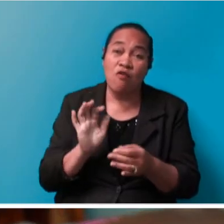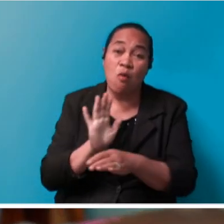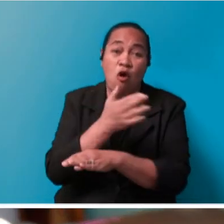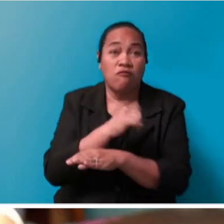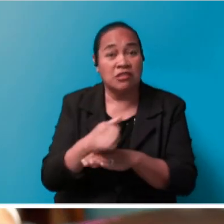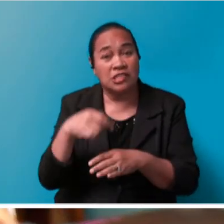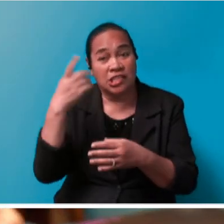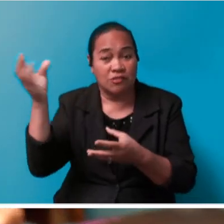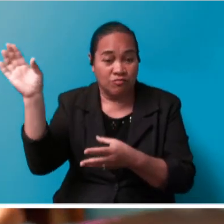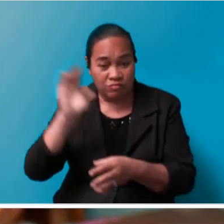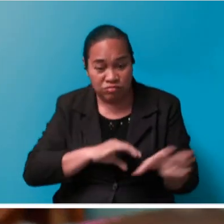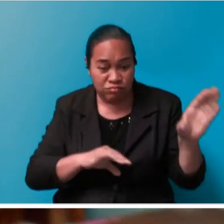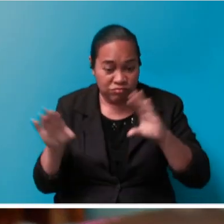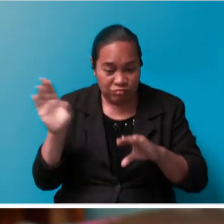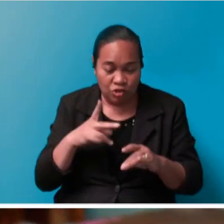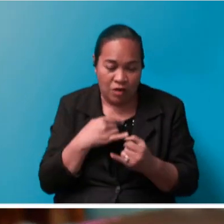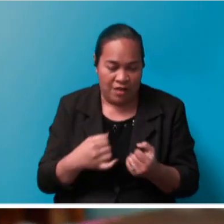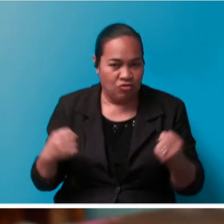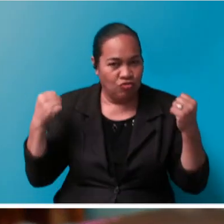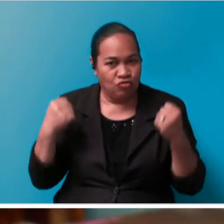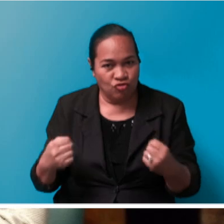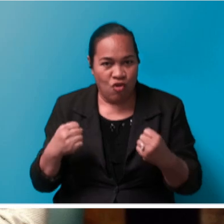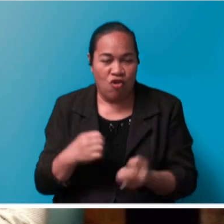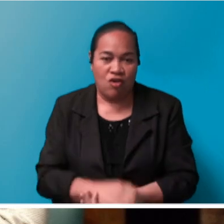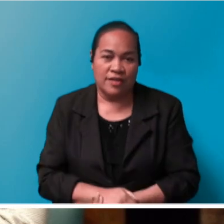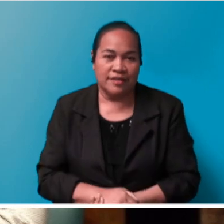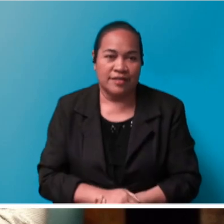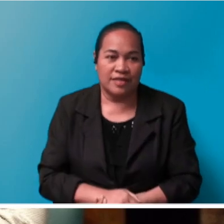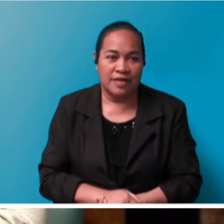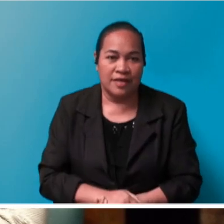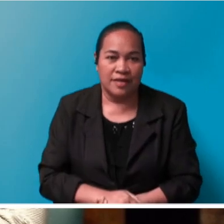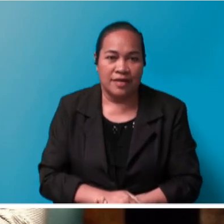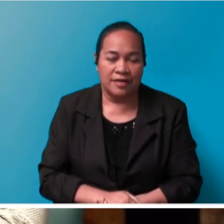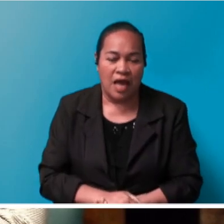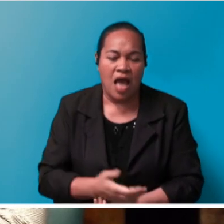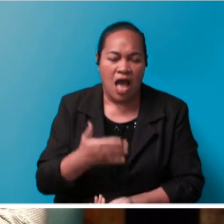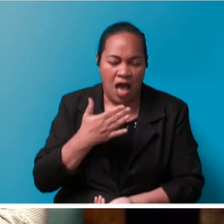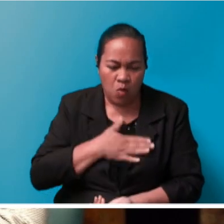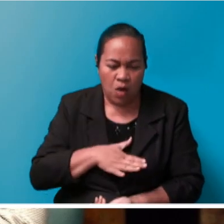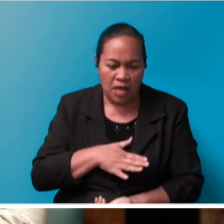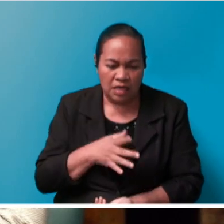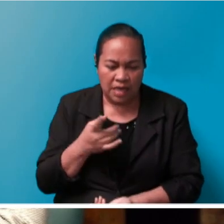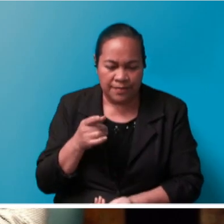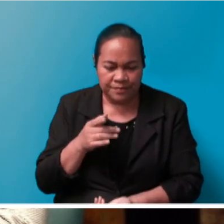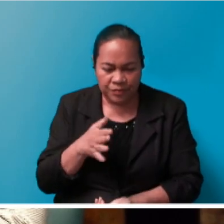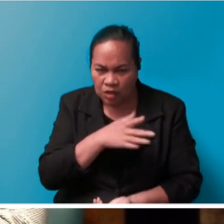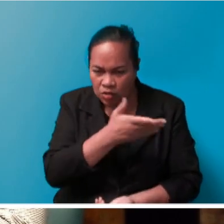strong. So I want to, Mr. Speaker, bring to attention, or Parliament's